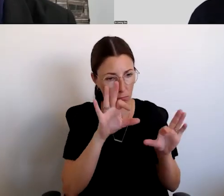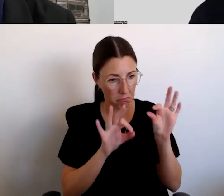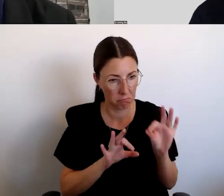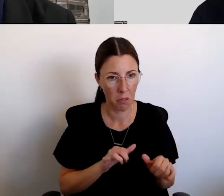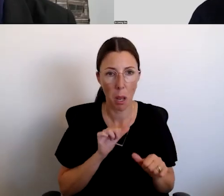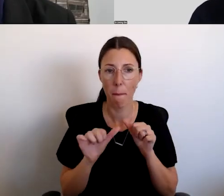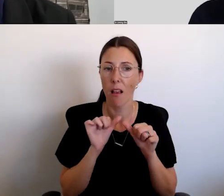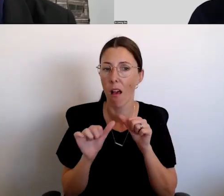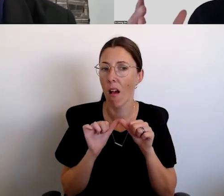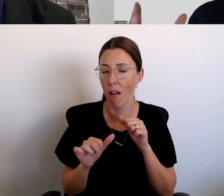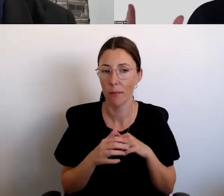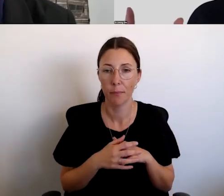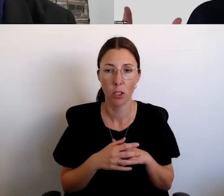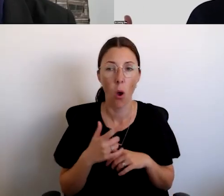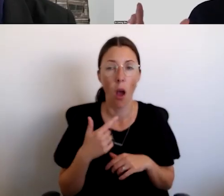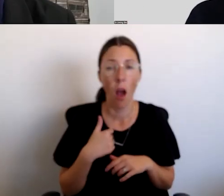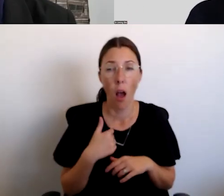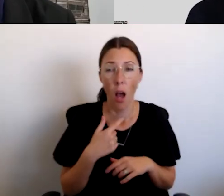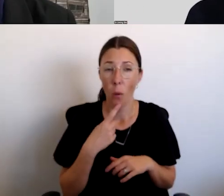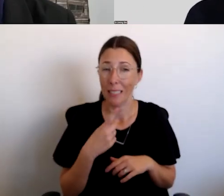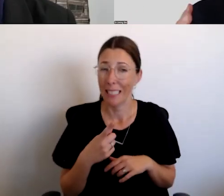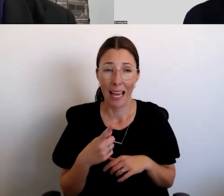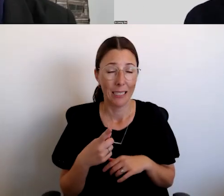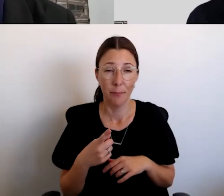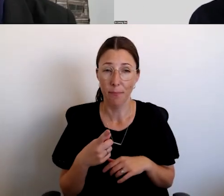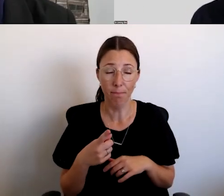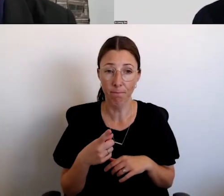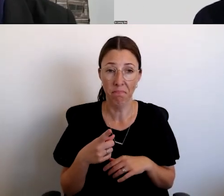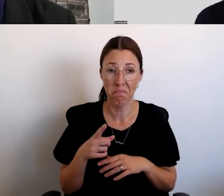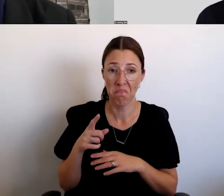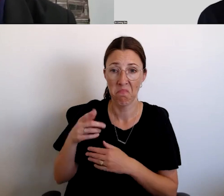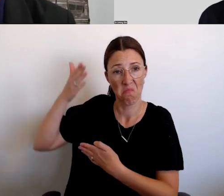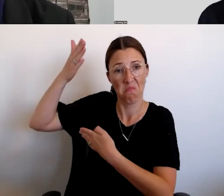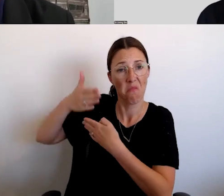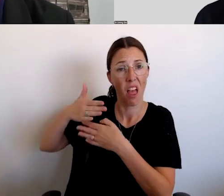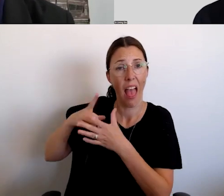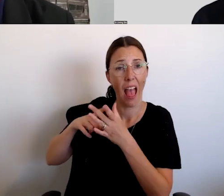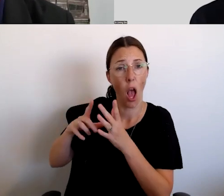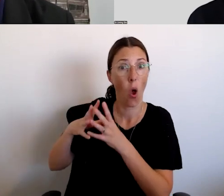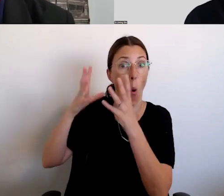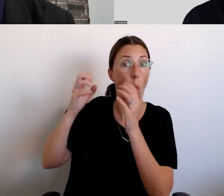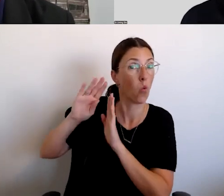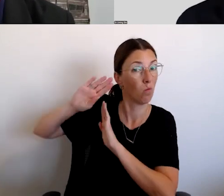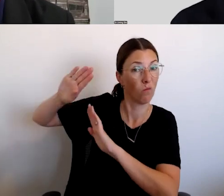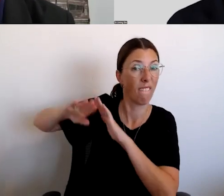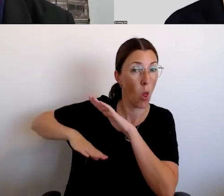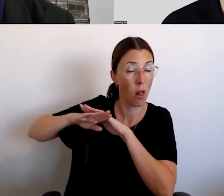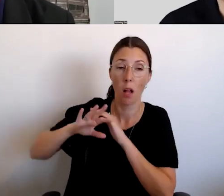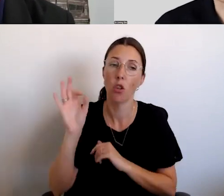in that. So I wouldn't say AI shouldn't play any role in reviewing things, but there's ways